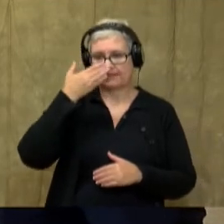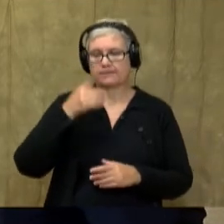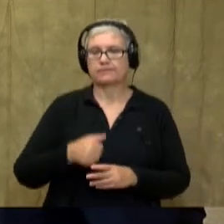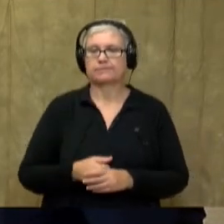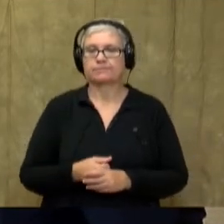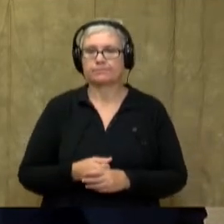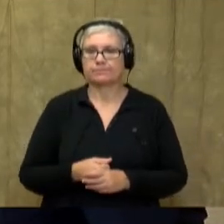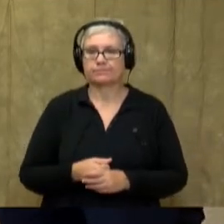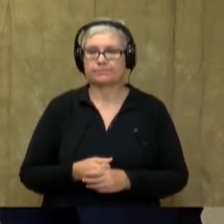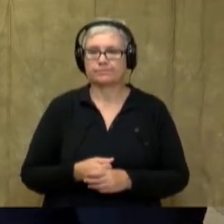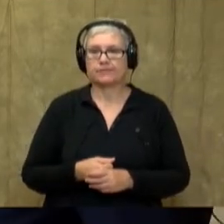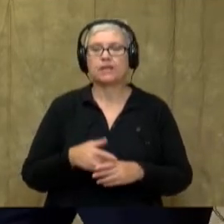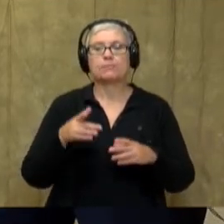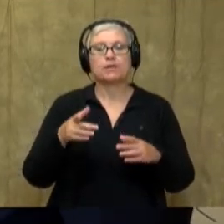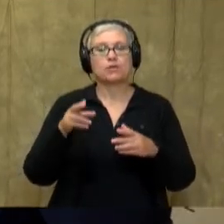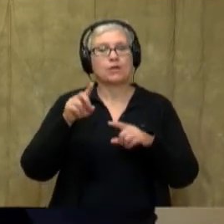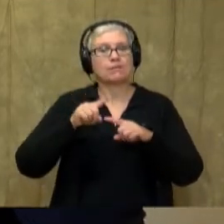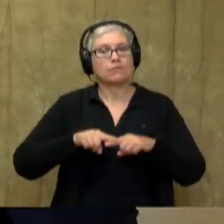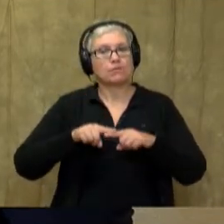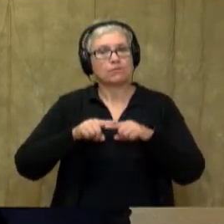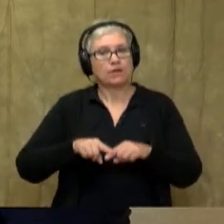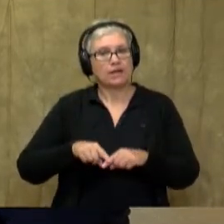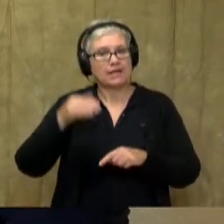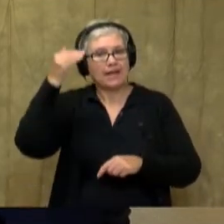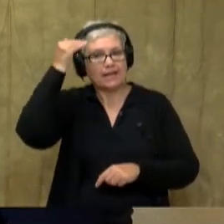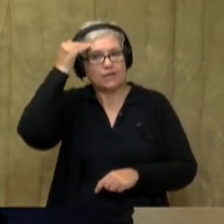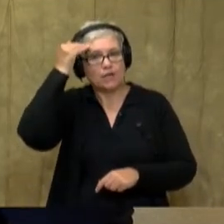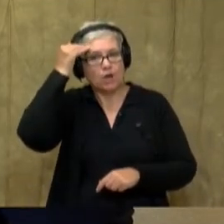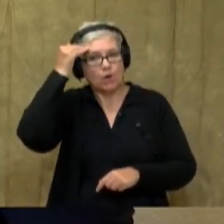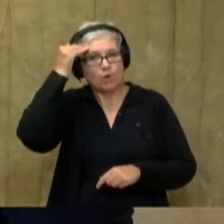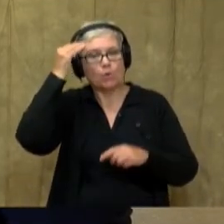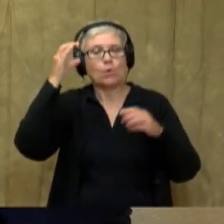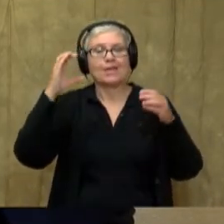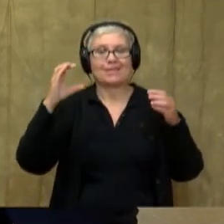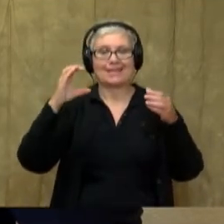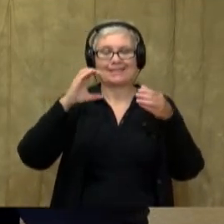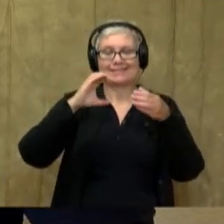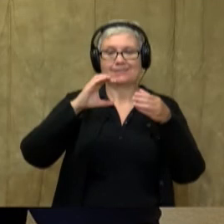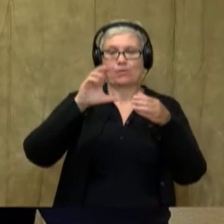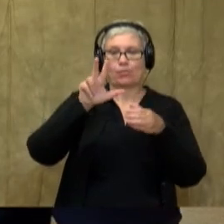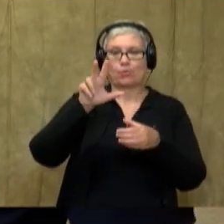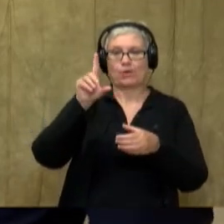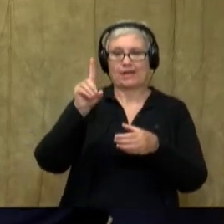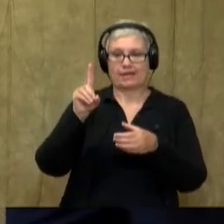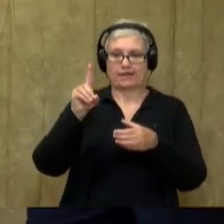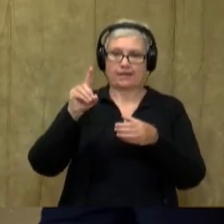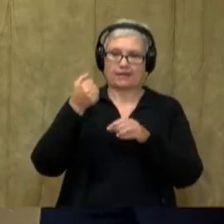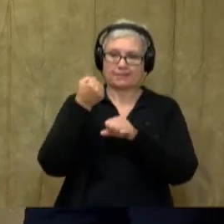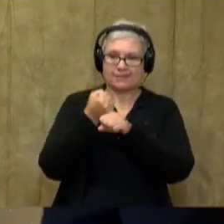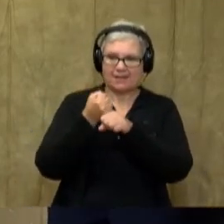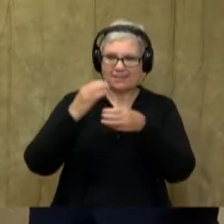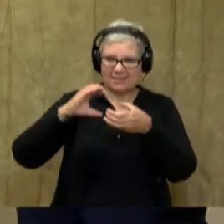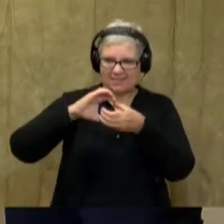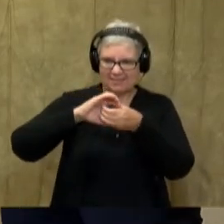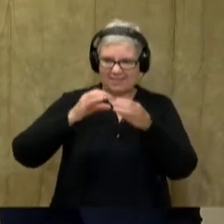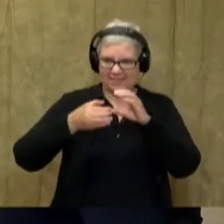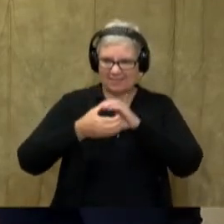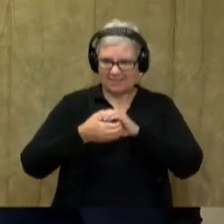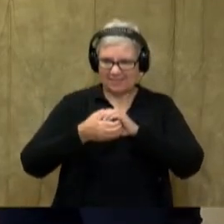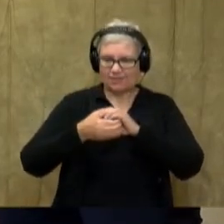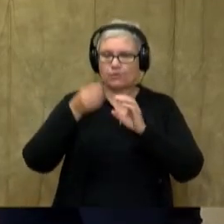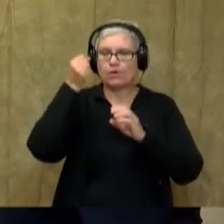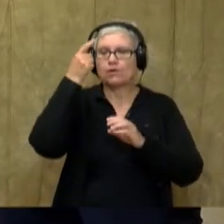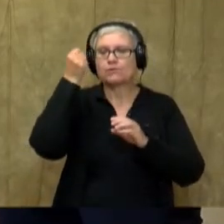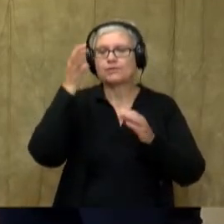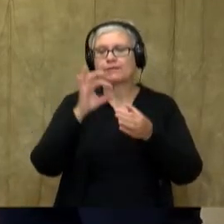models, we're going to have to rely on our geometric shapes, these 3D solids and the visuals, to make sense of the